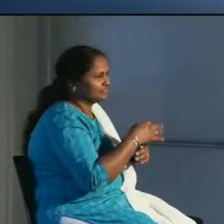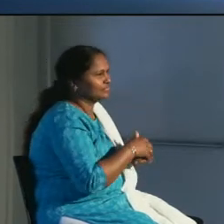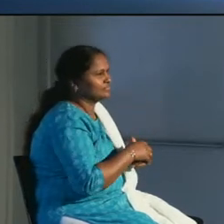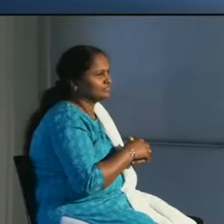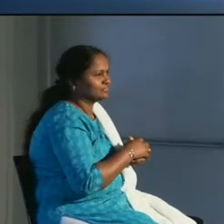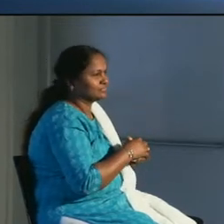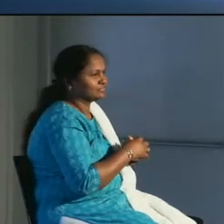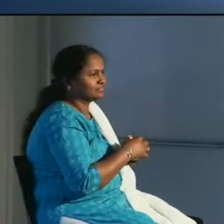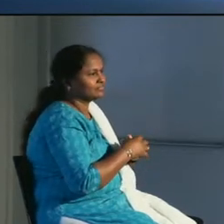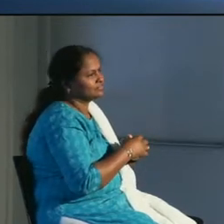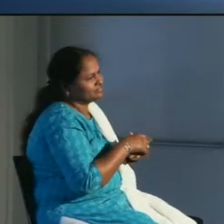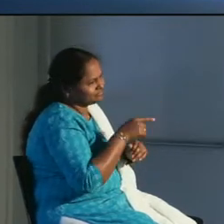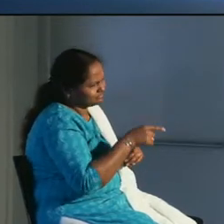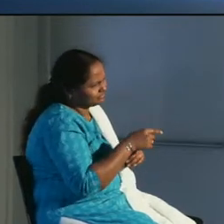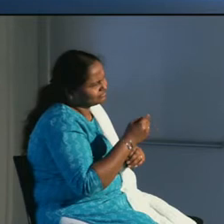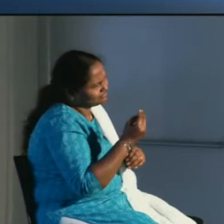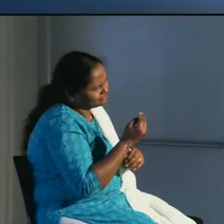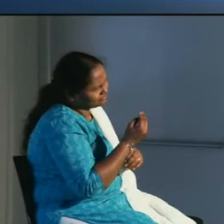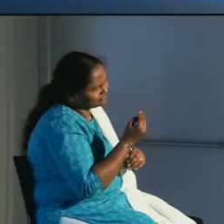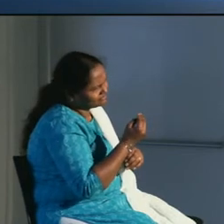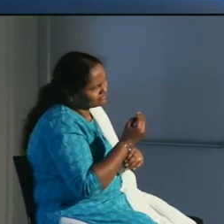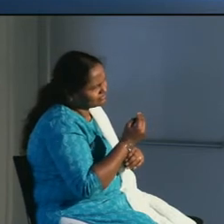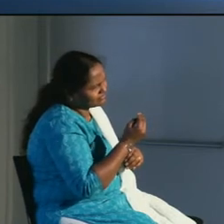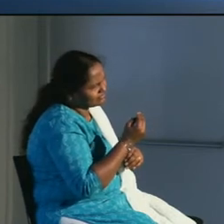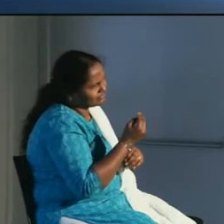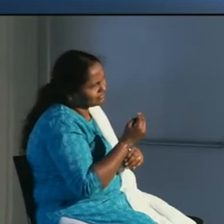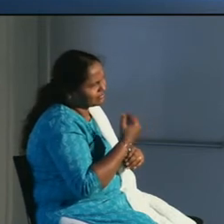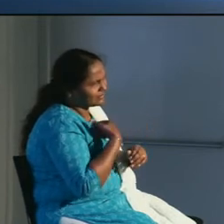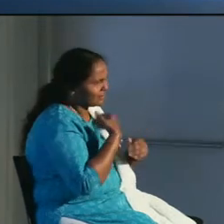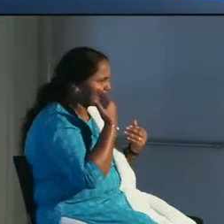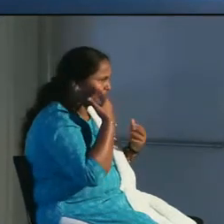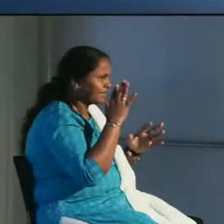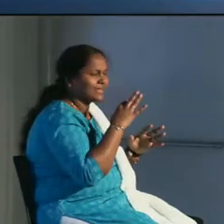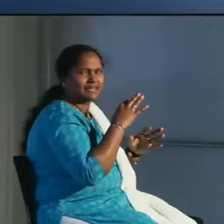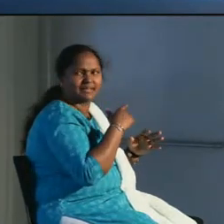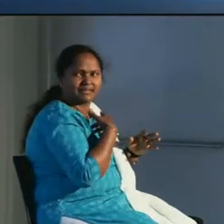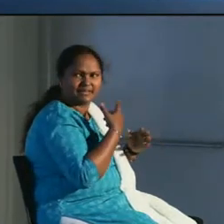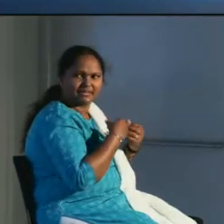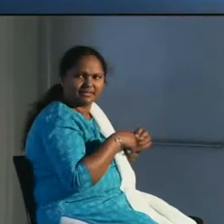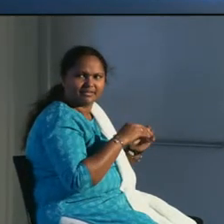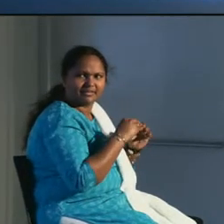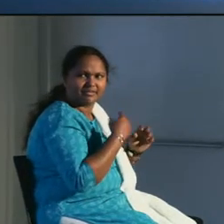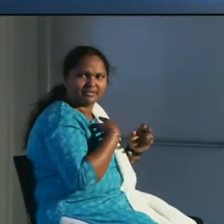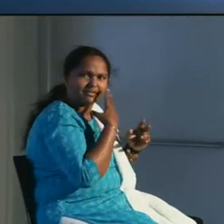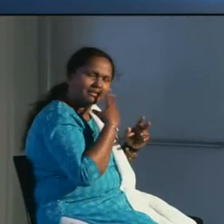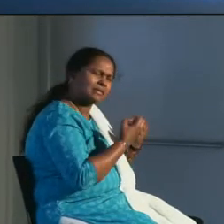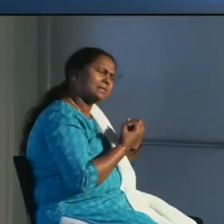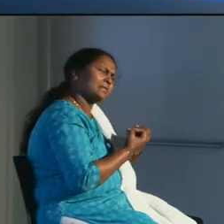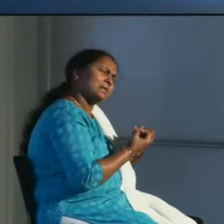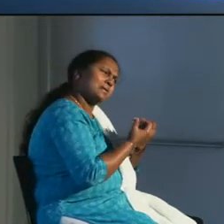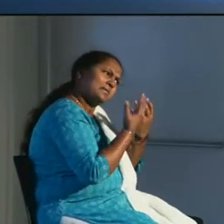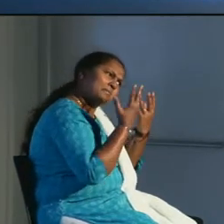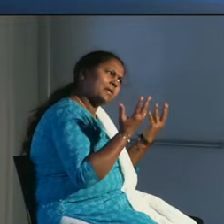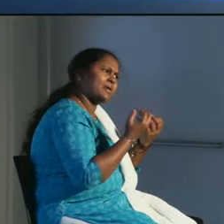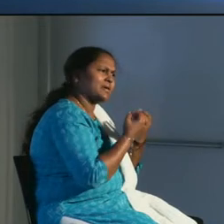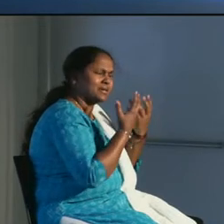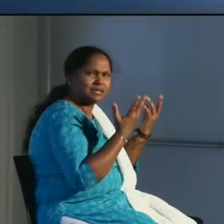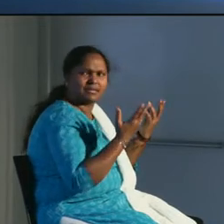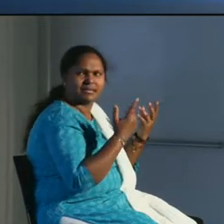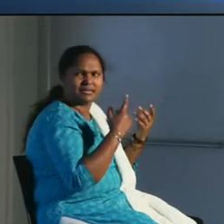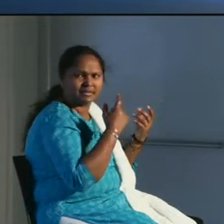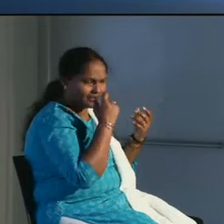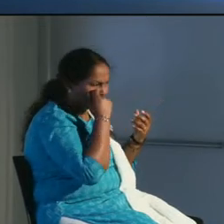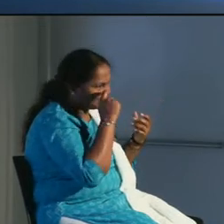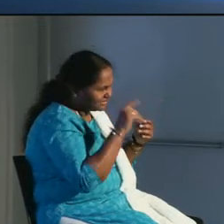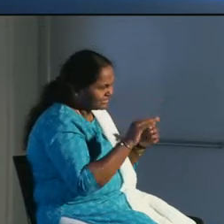was something that I felt it was the moment, and I've seen many men bring their